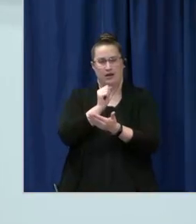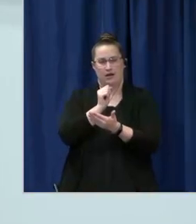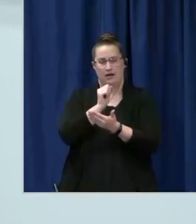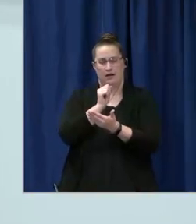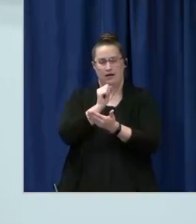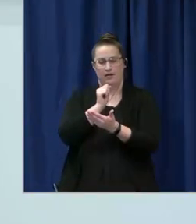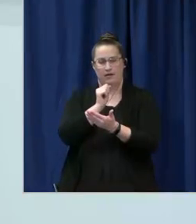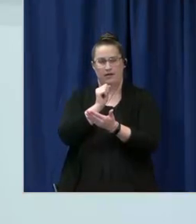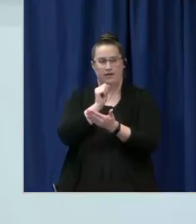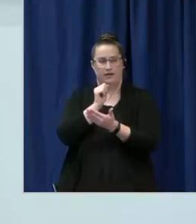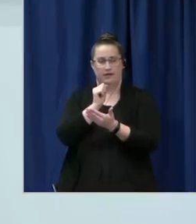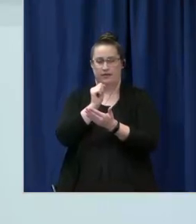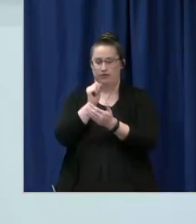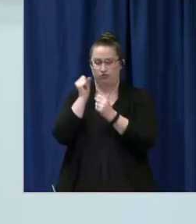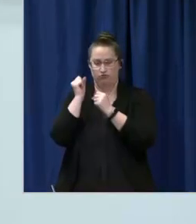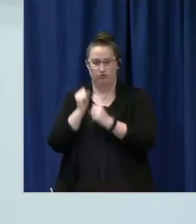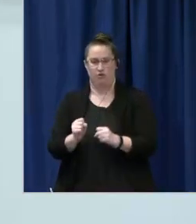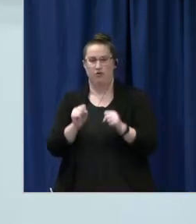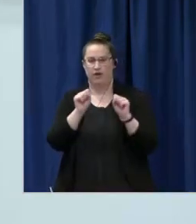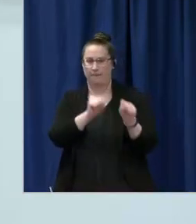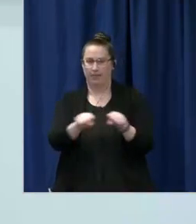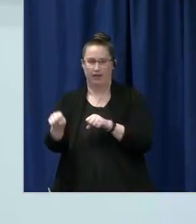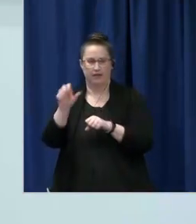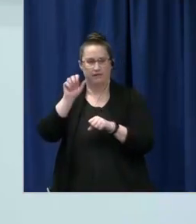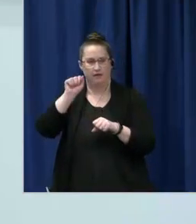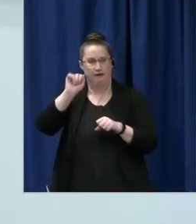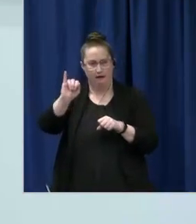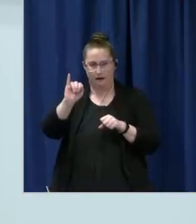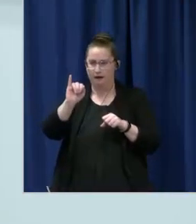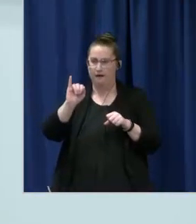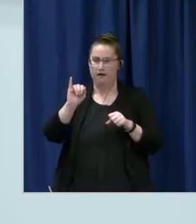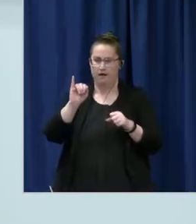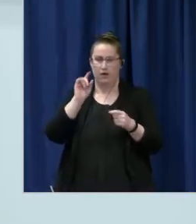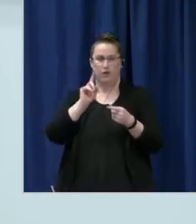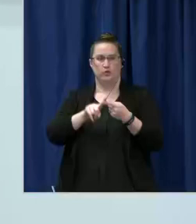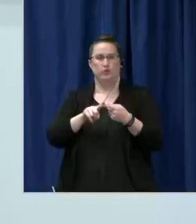the immense capabilities of AI to improve